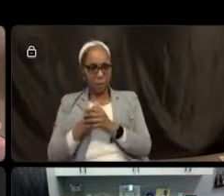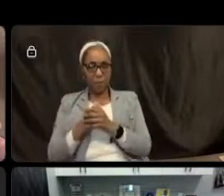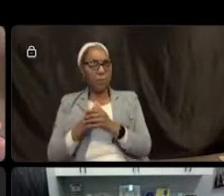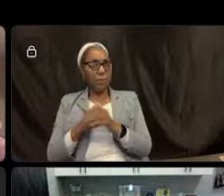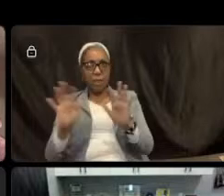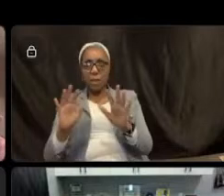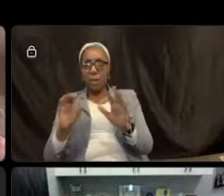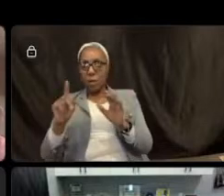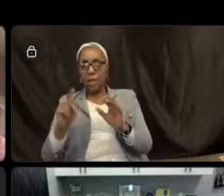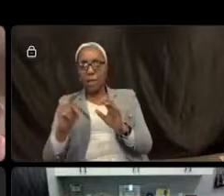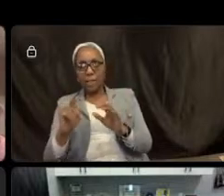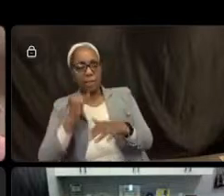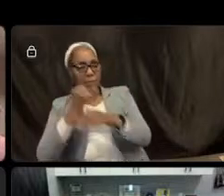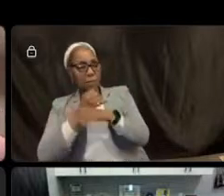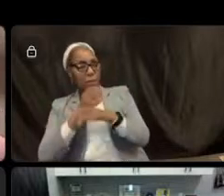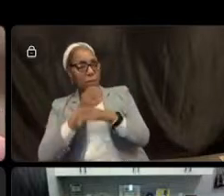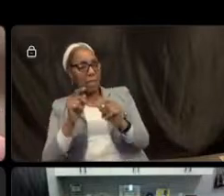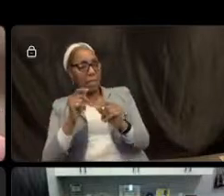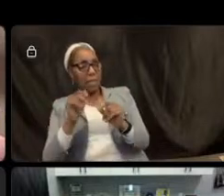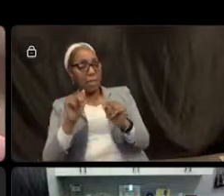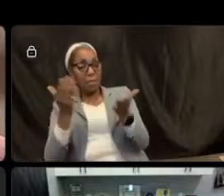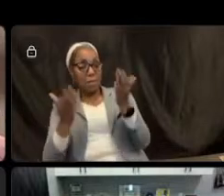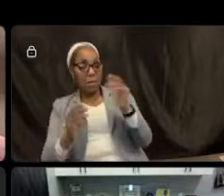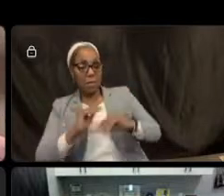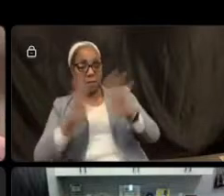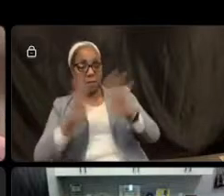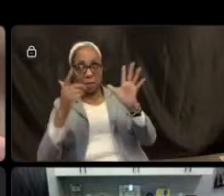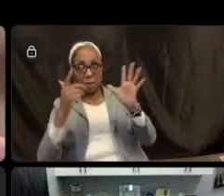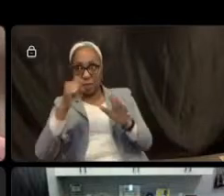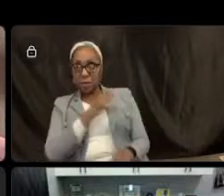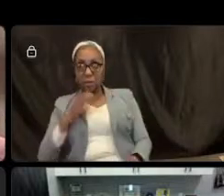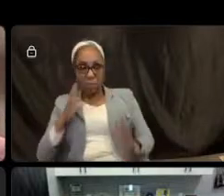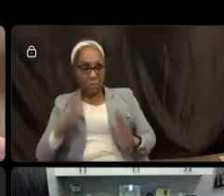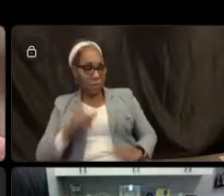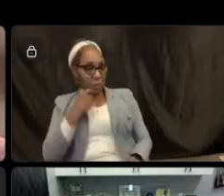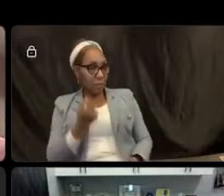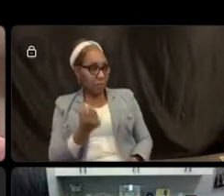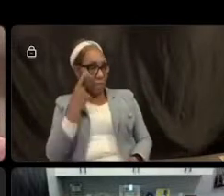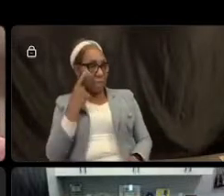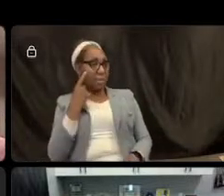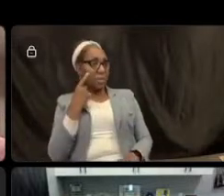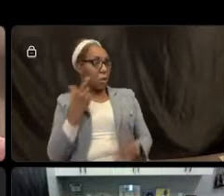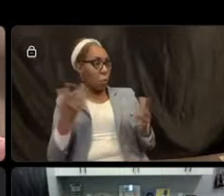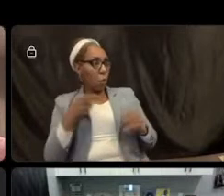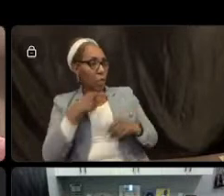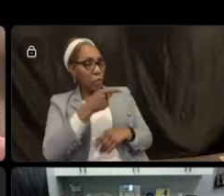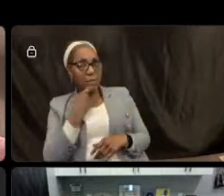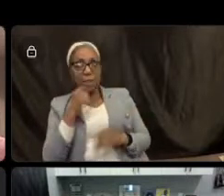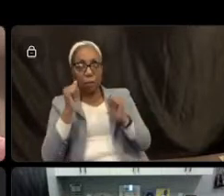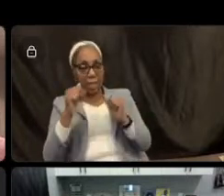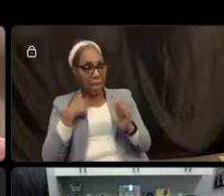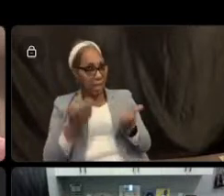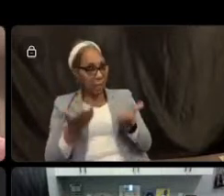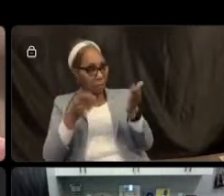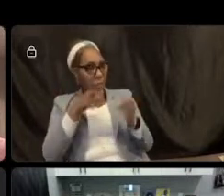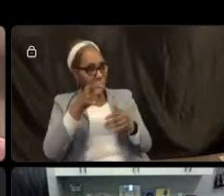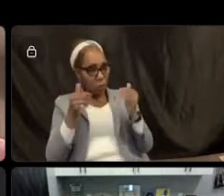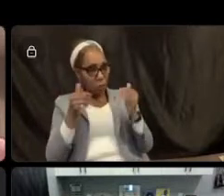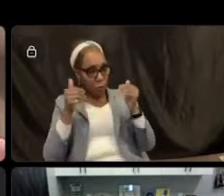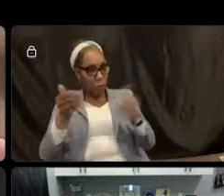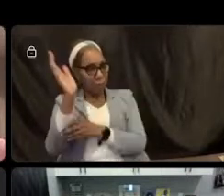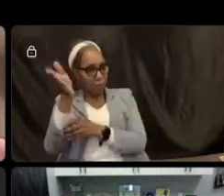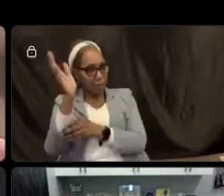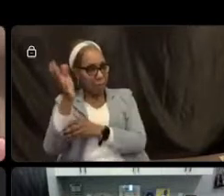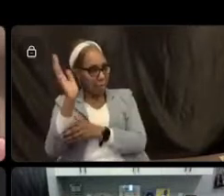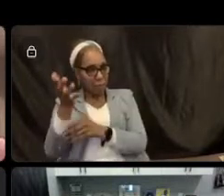may be a lot clearer because the commissioner does not really understand the applicant what you're saying. May I suggest you go ahead and present what